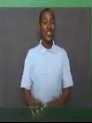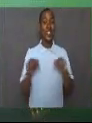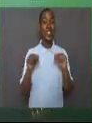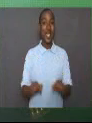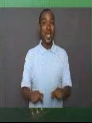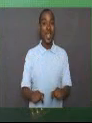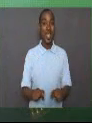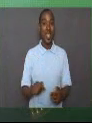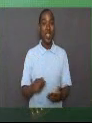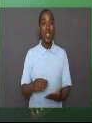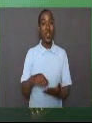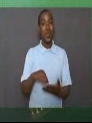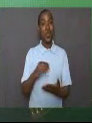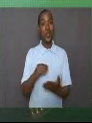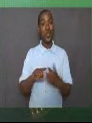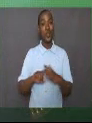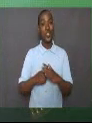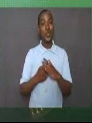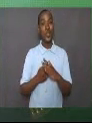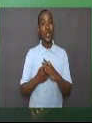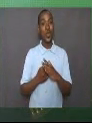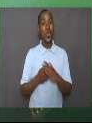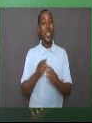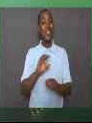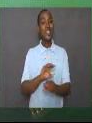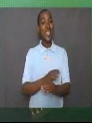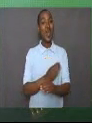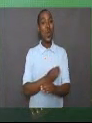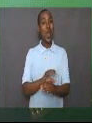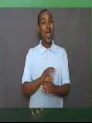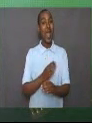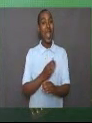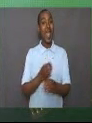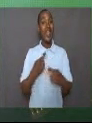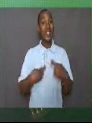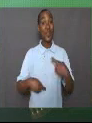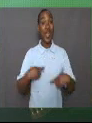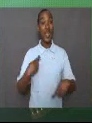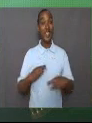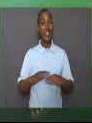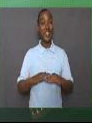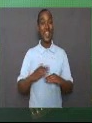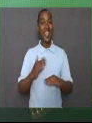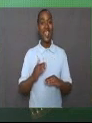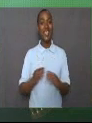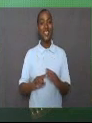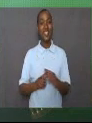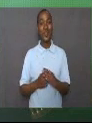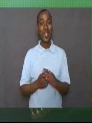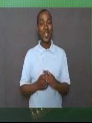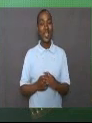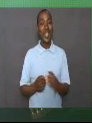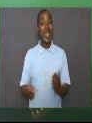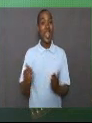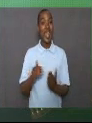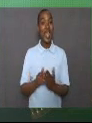Today, we will start to study cellular respiration, and we will learn about the